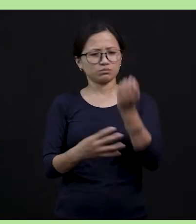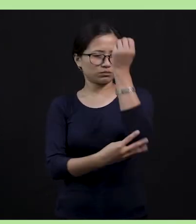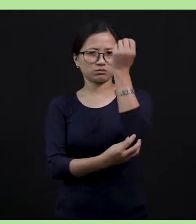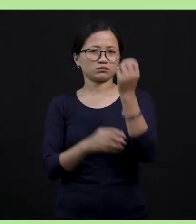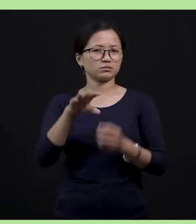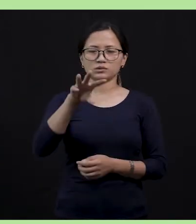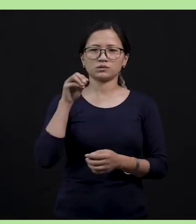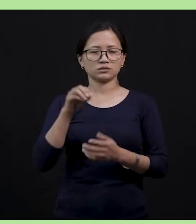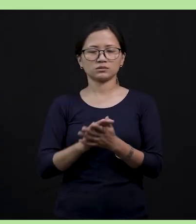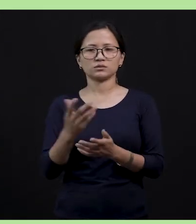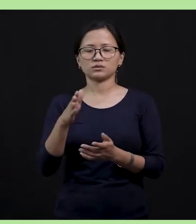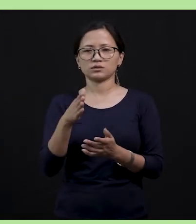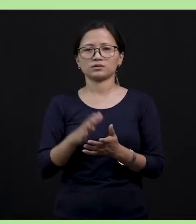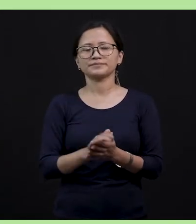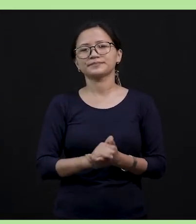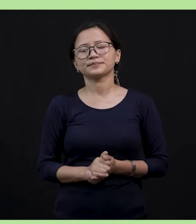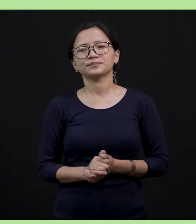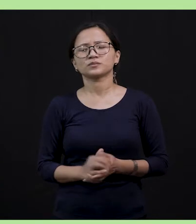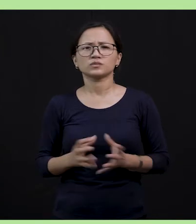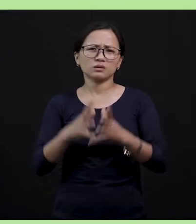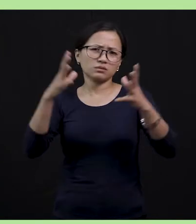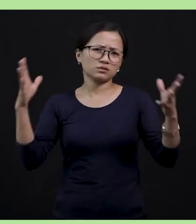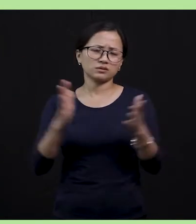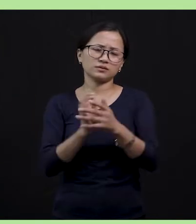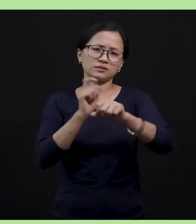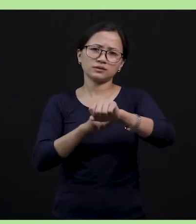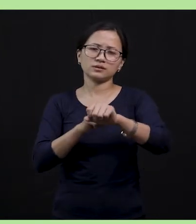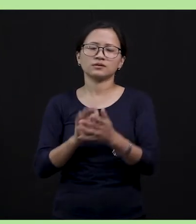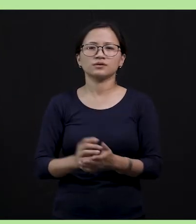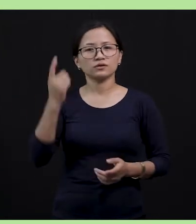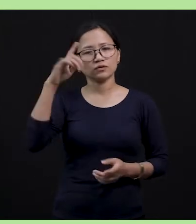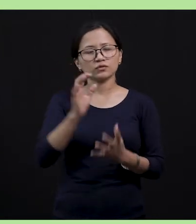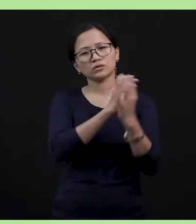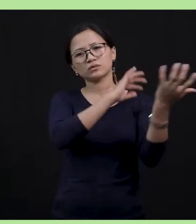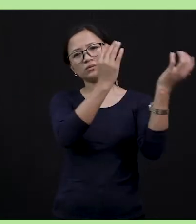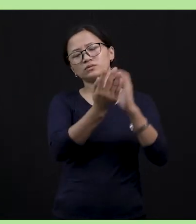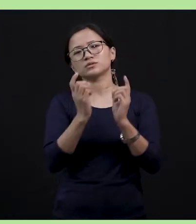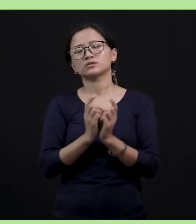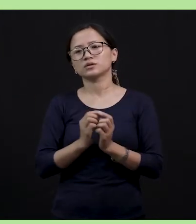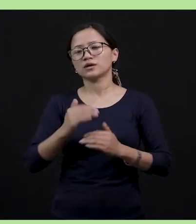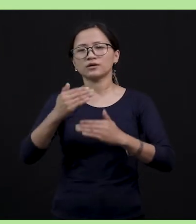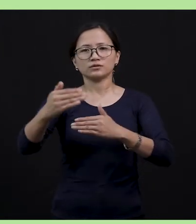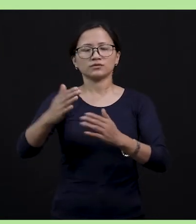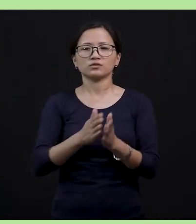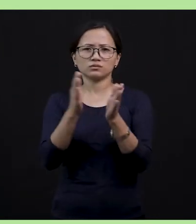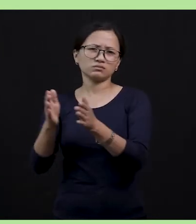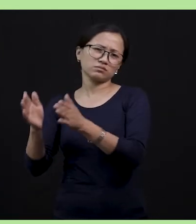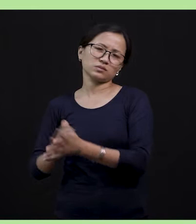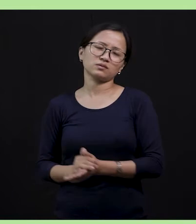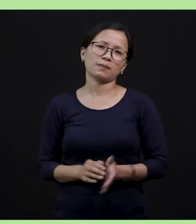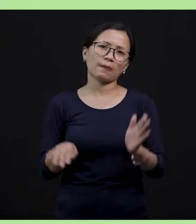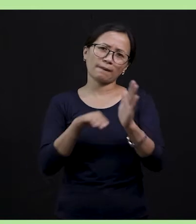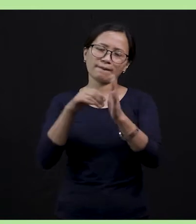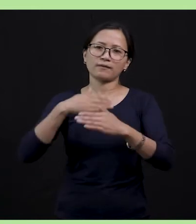not get, and the slaves did not get. So it took a lot of time for the world to develop into giving universal